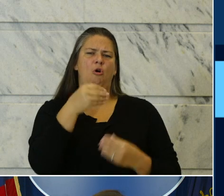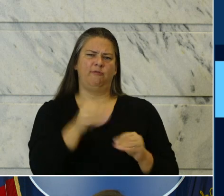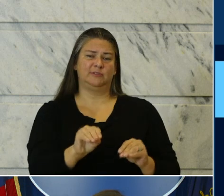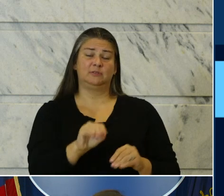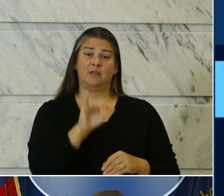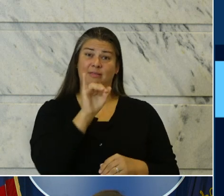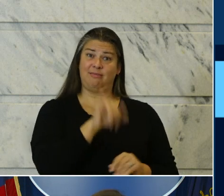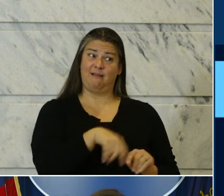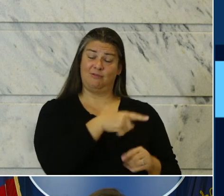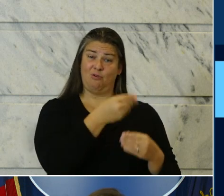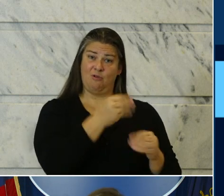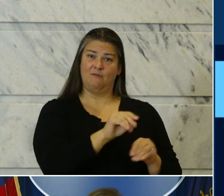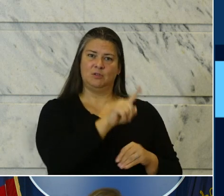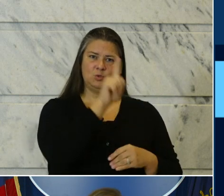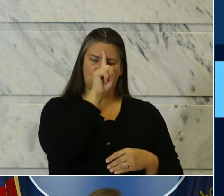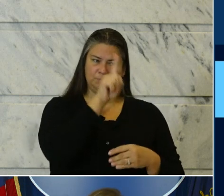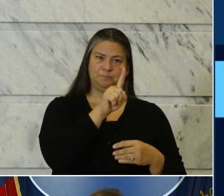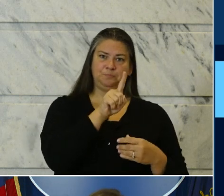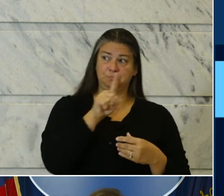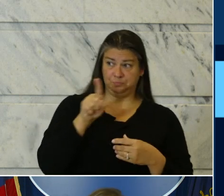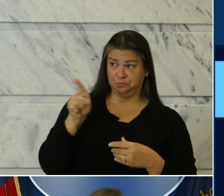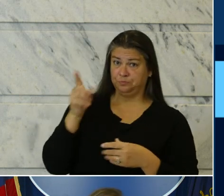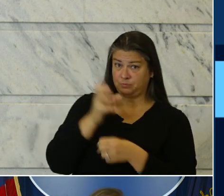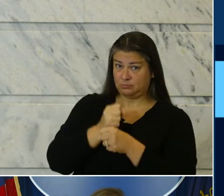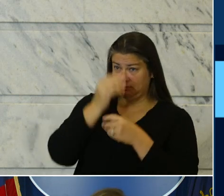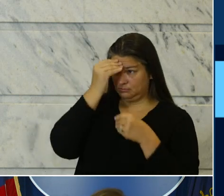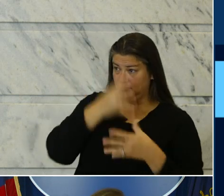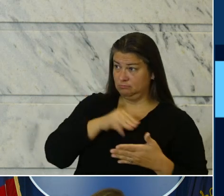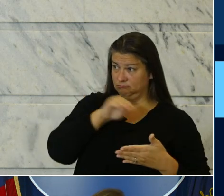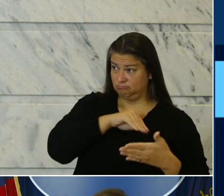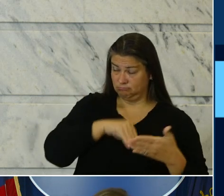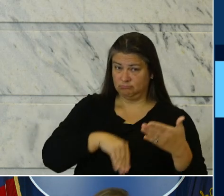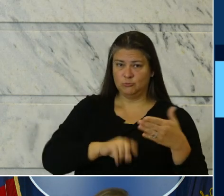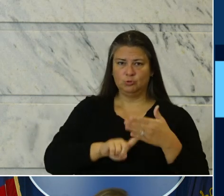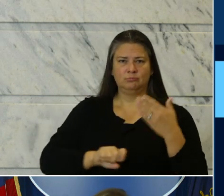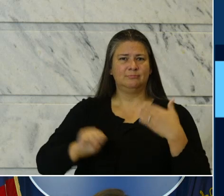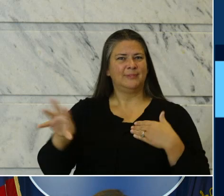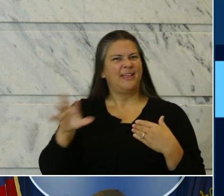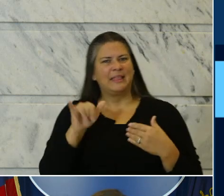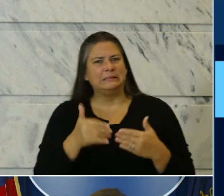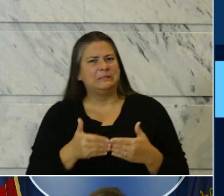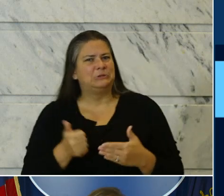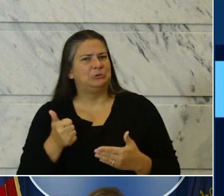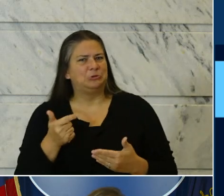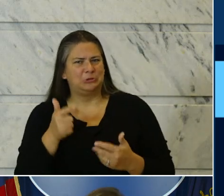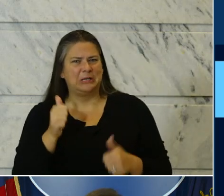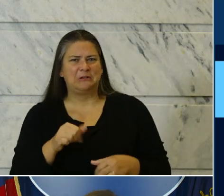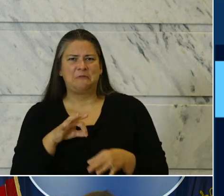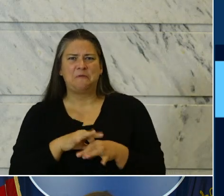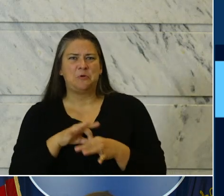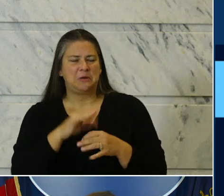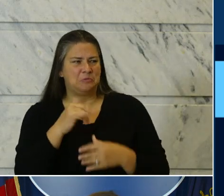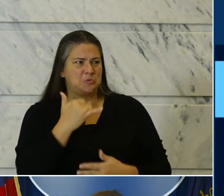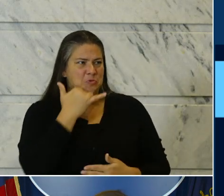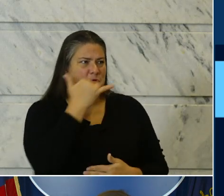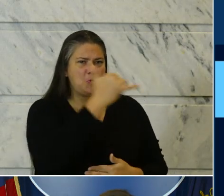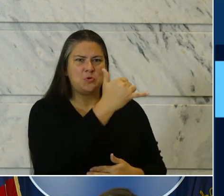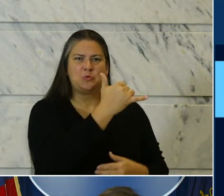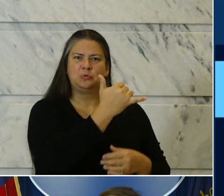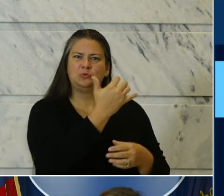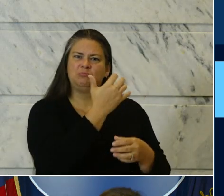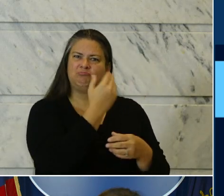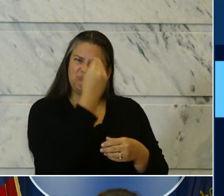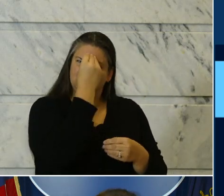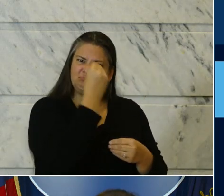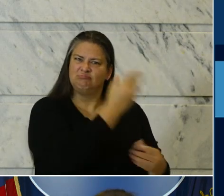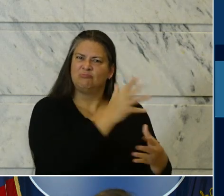complete your absentee application over the phone with you. So that's an even easier step to be able to vote this year.